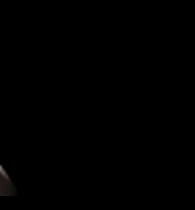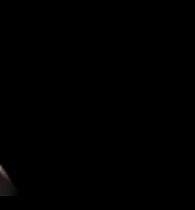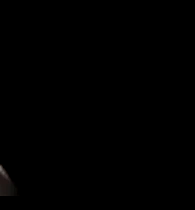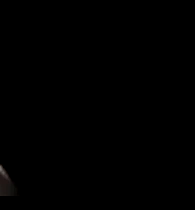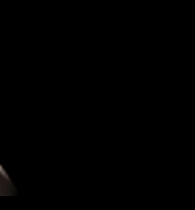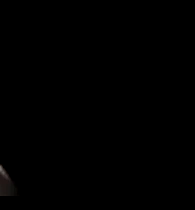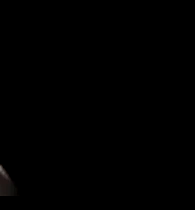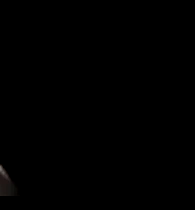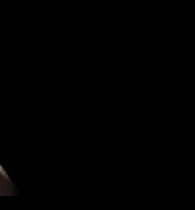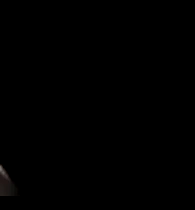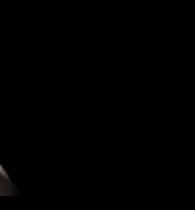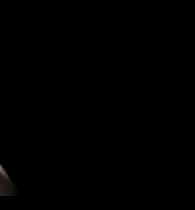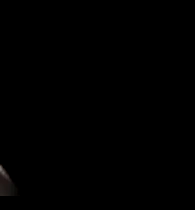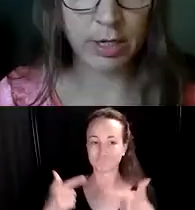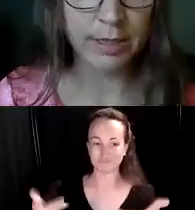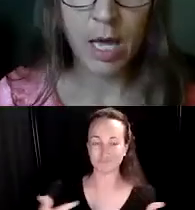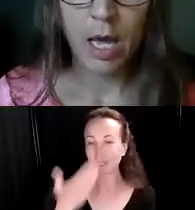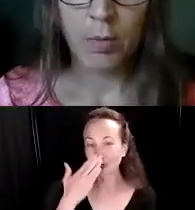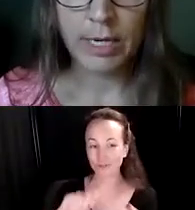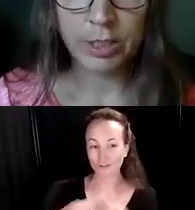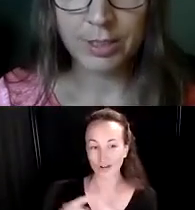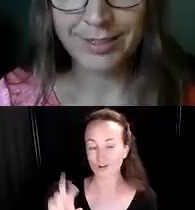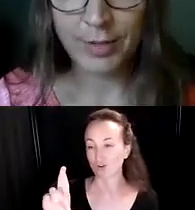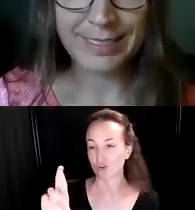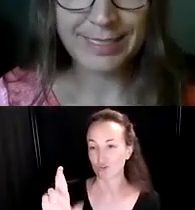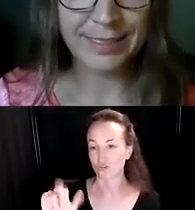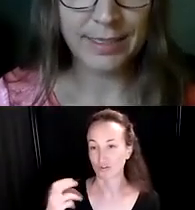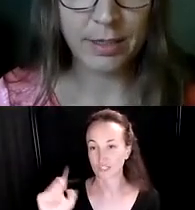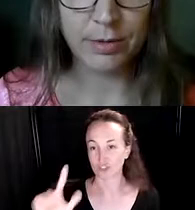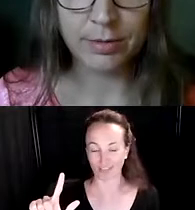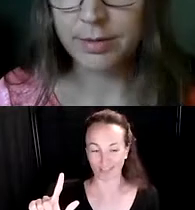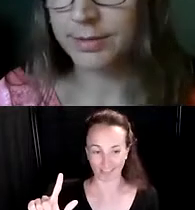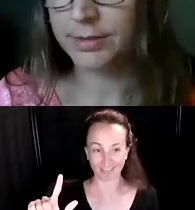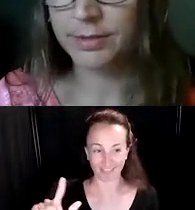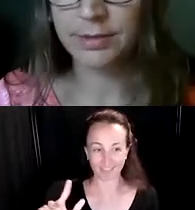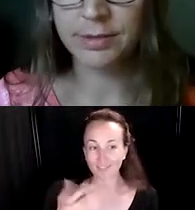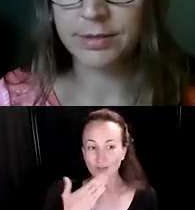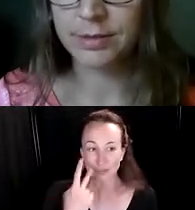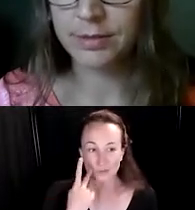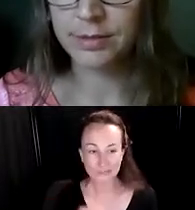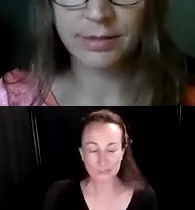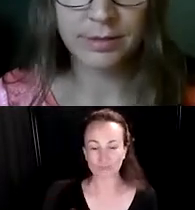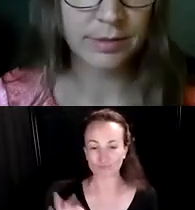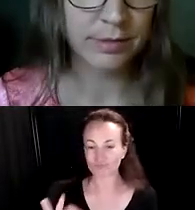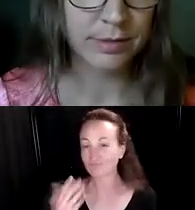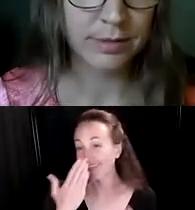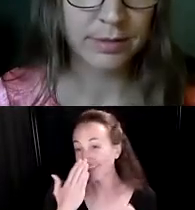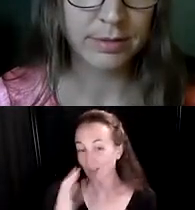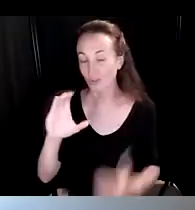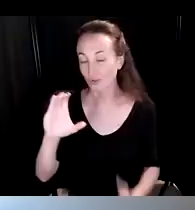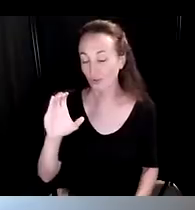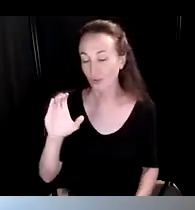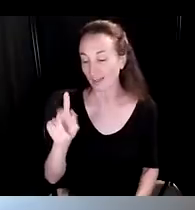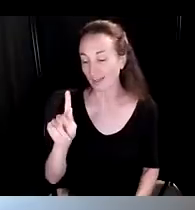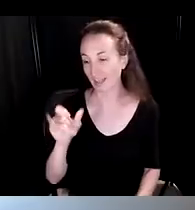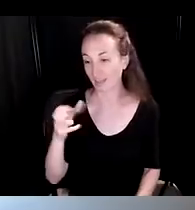Oh, I'm turning it over to my good friend, Rachael. There she is. Sorry. Rachel, That's okay. Nice to see you. Thanks, Catherine. So Catherine, that was